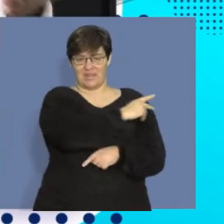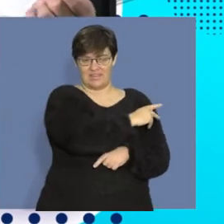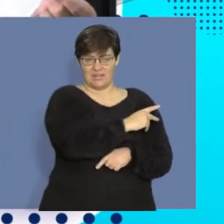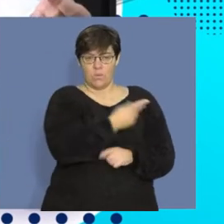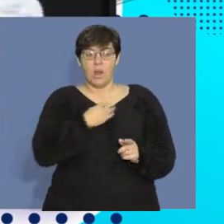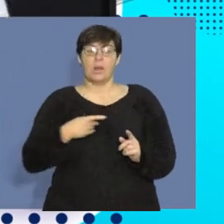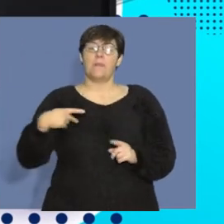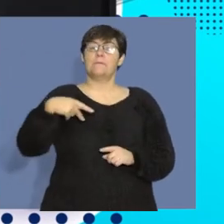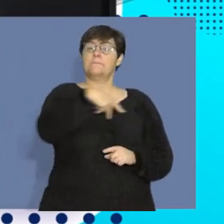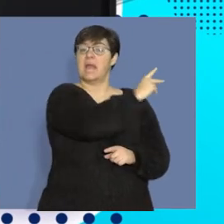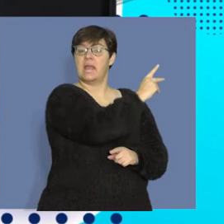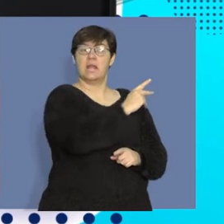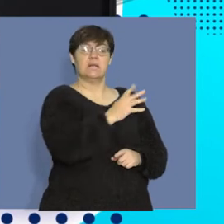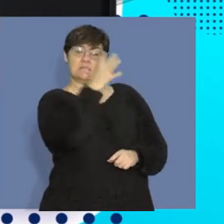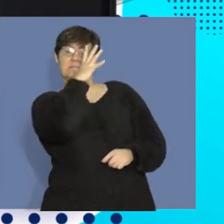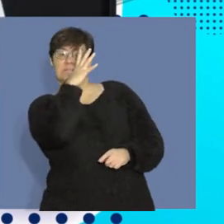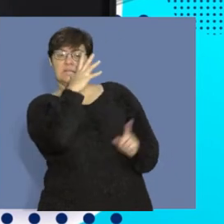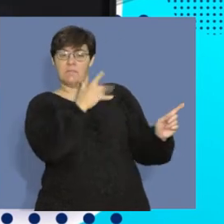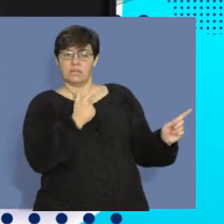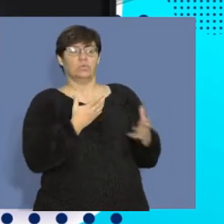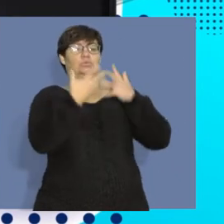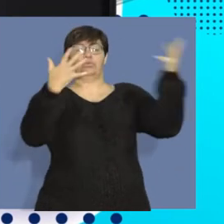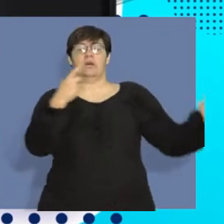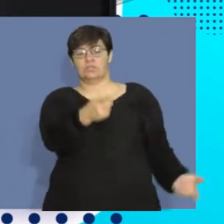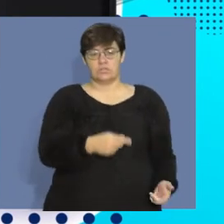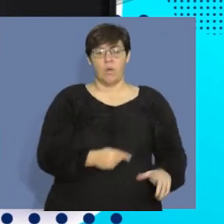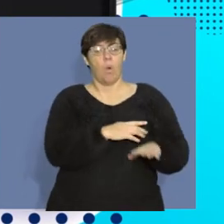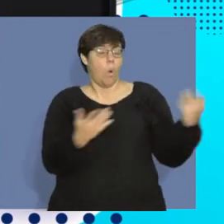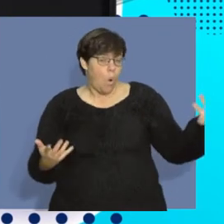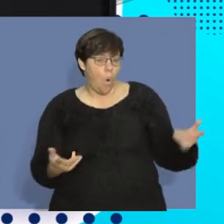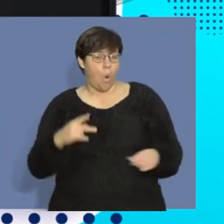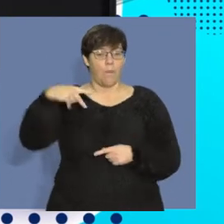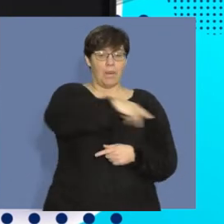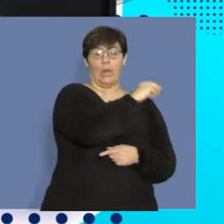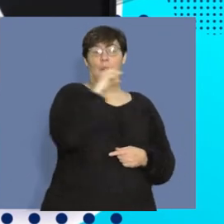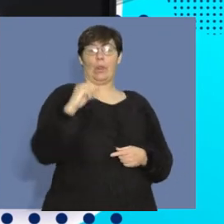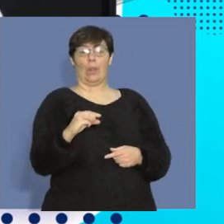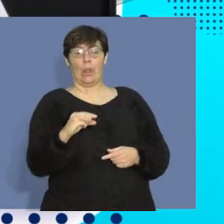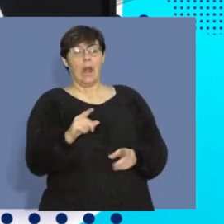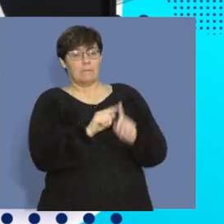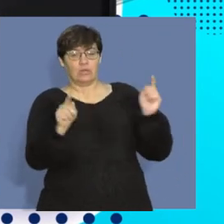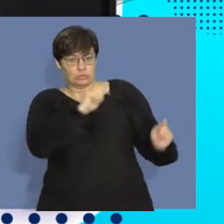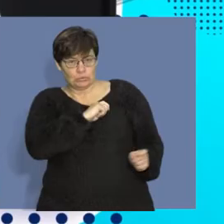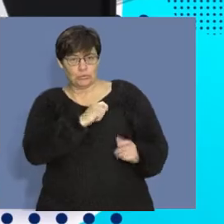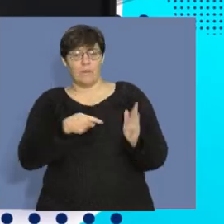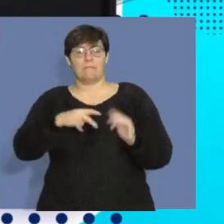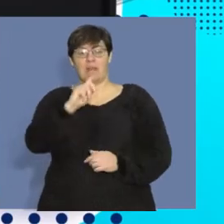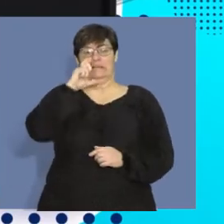much to SARS, which we don't have to pay, and neither do we want to defraud SARS by paying too